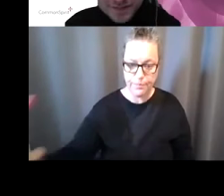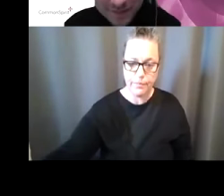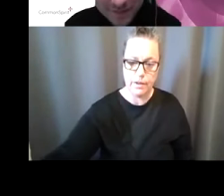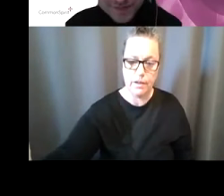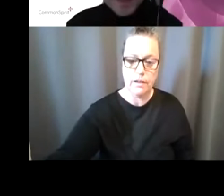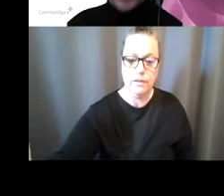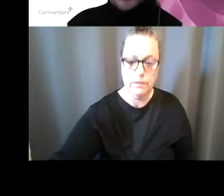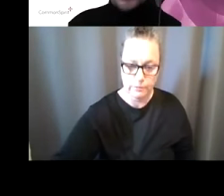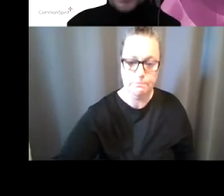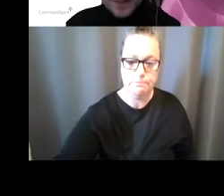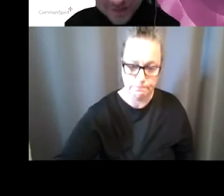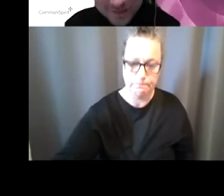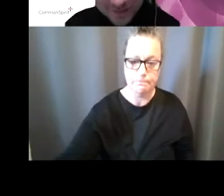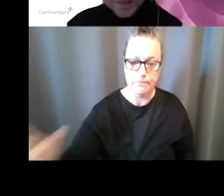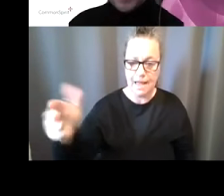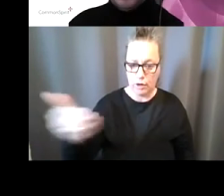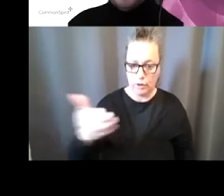Hiring, that's a good one.